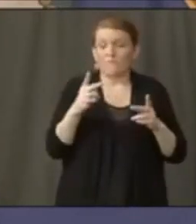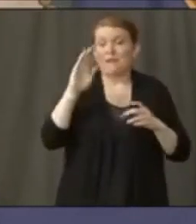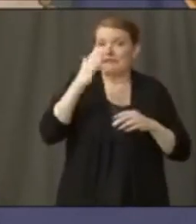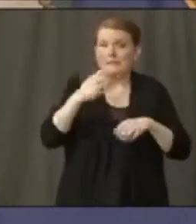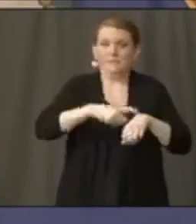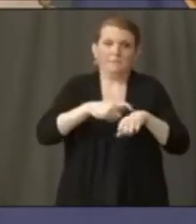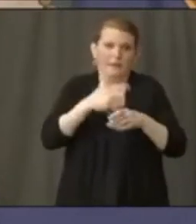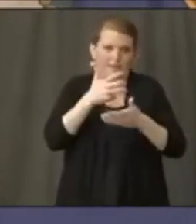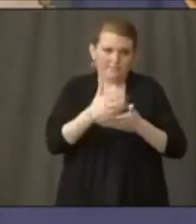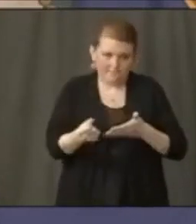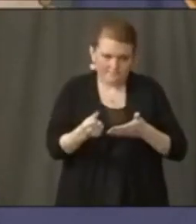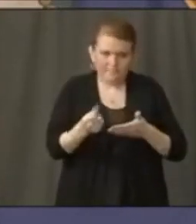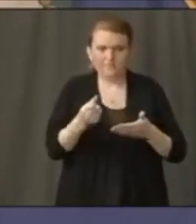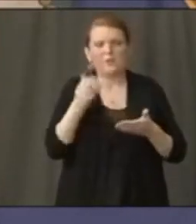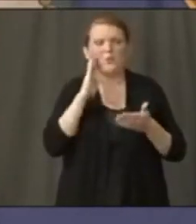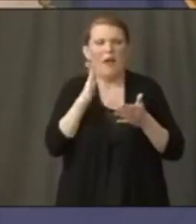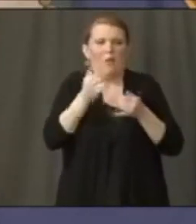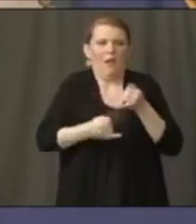capacity.